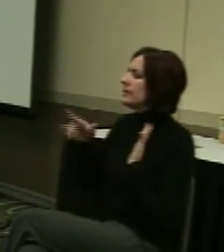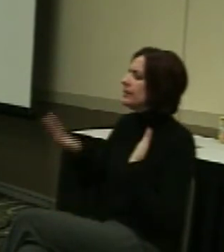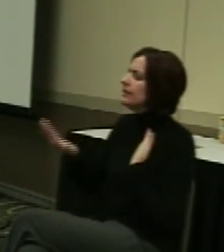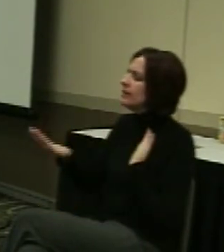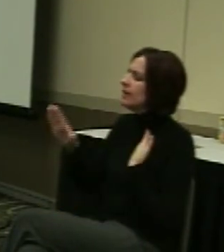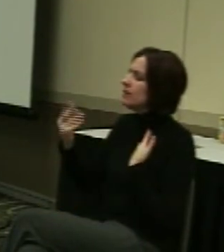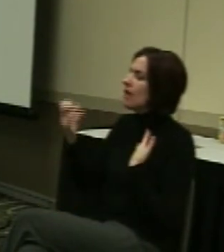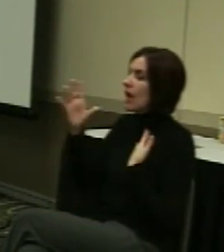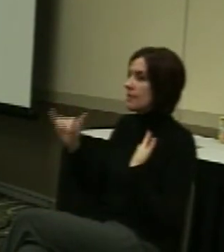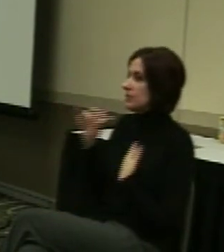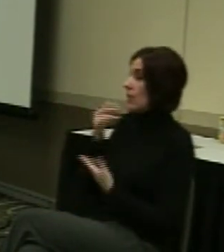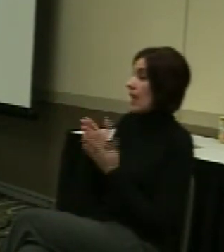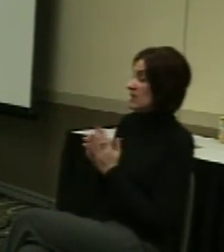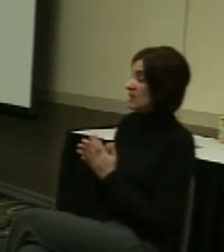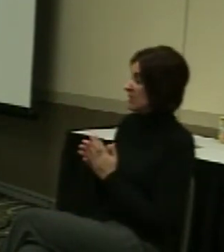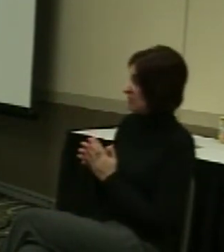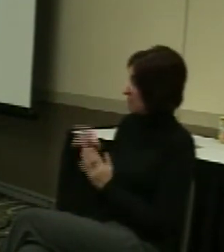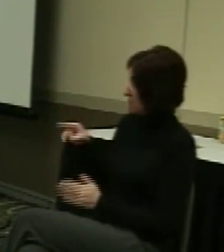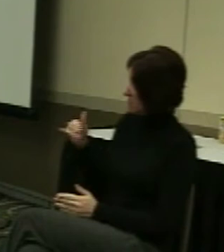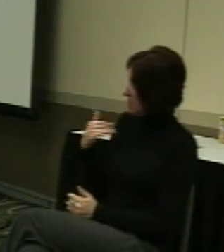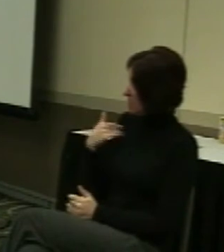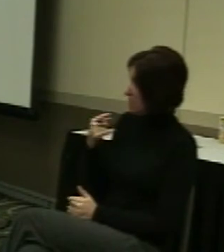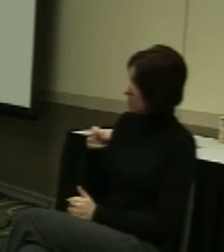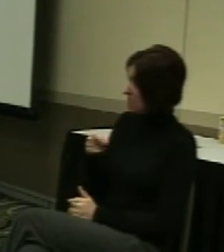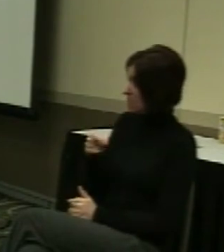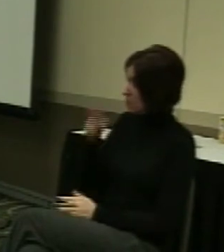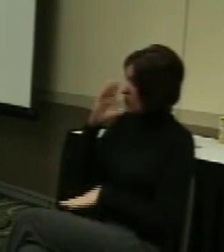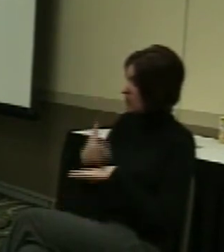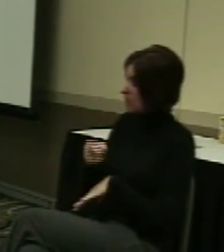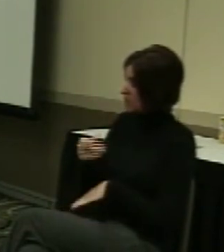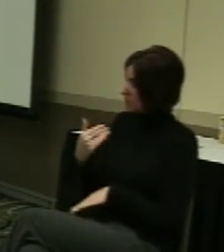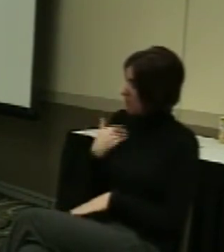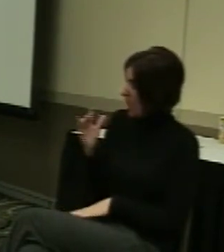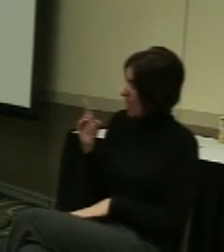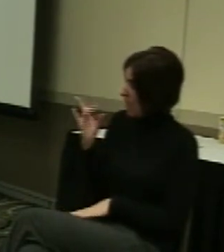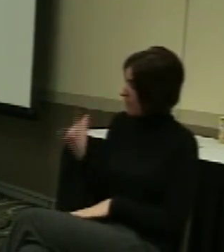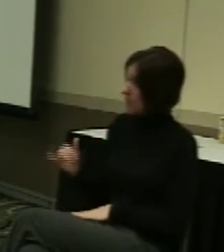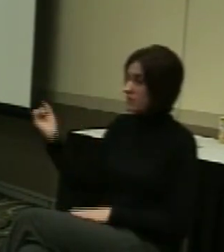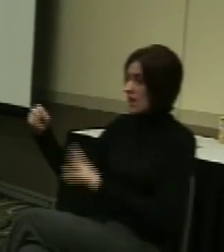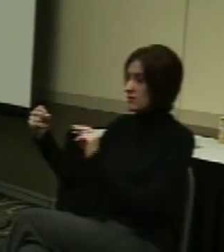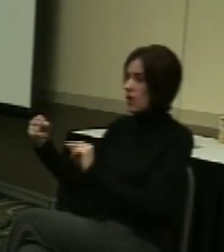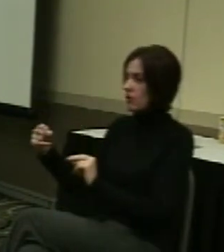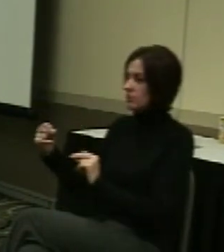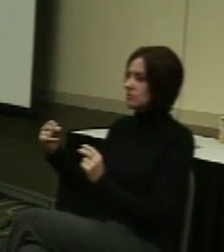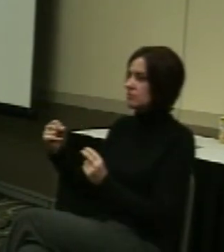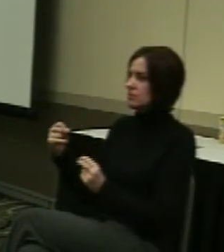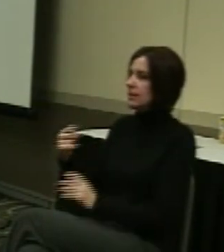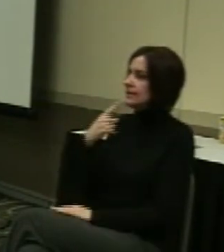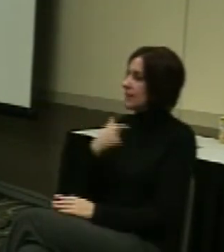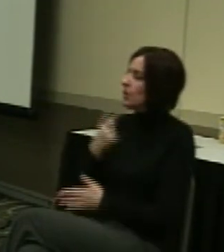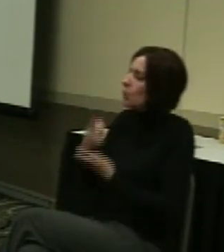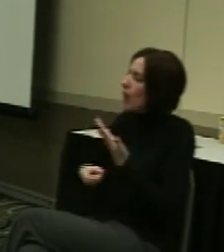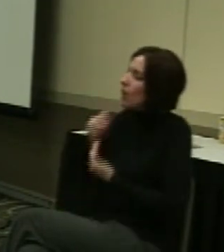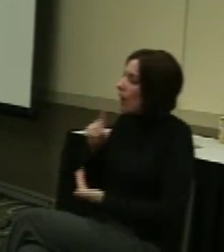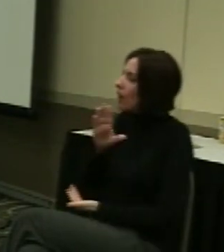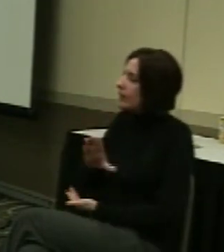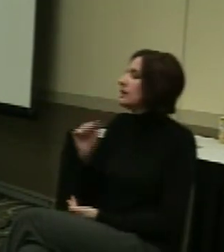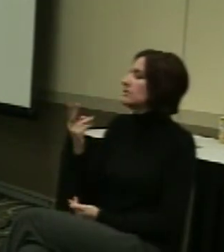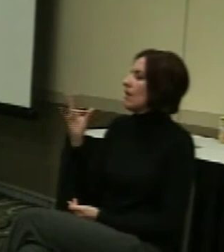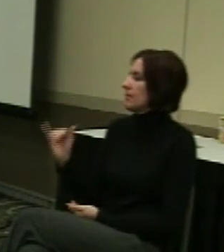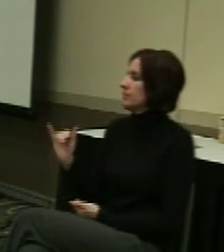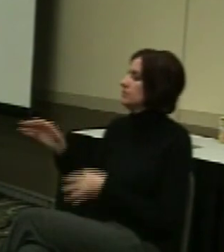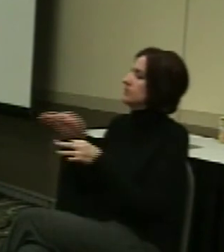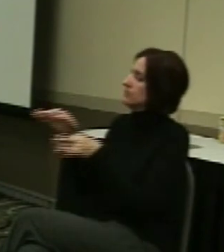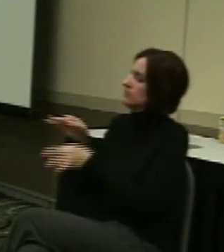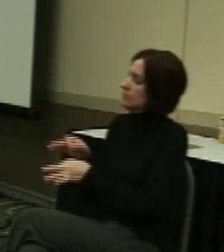Rather than does he have hobbies? That's going to close it right away. So there are ways to get really good information from interviews. There are